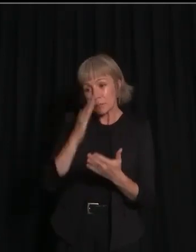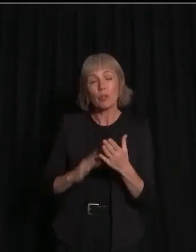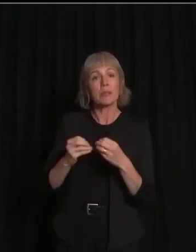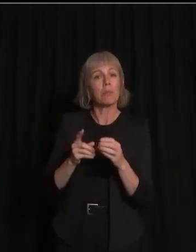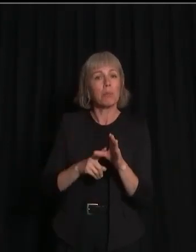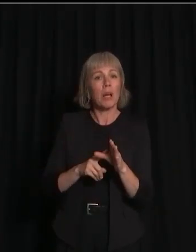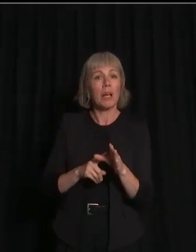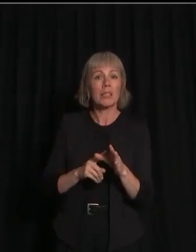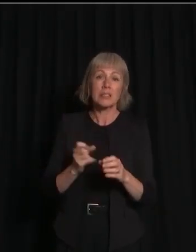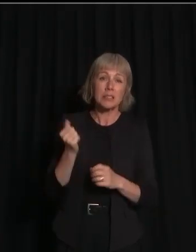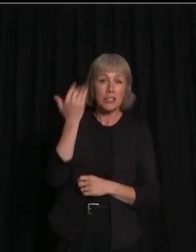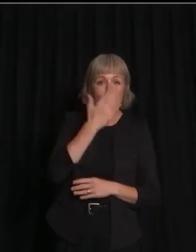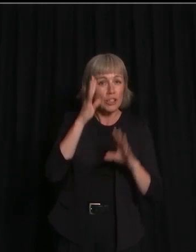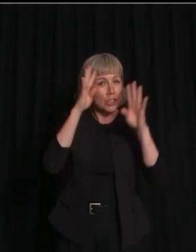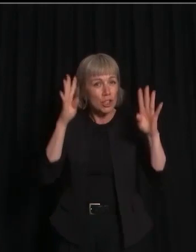color?